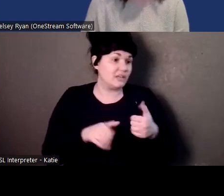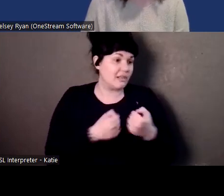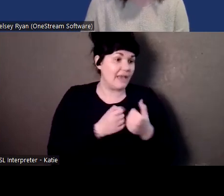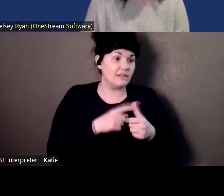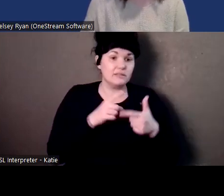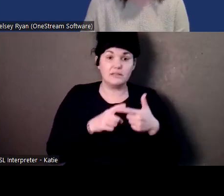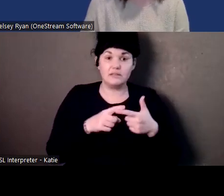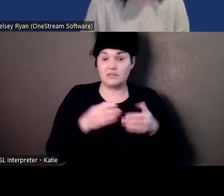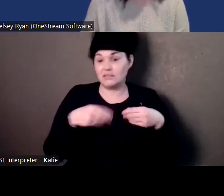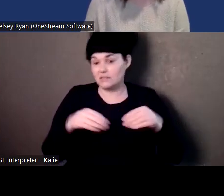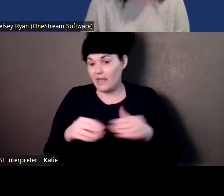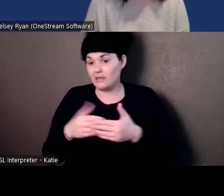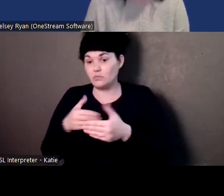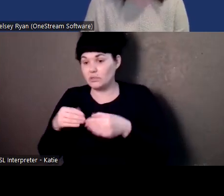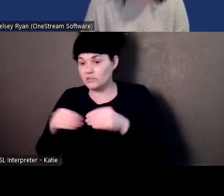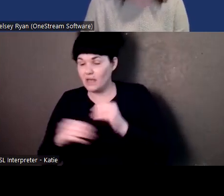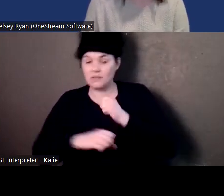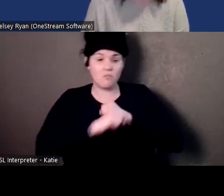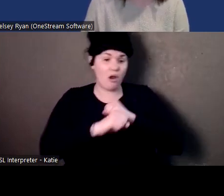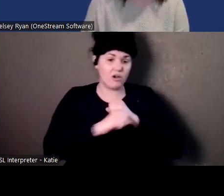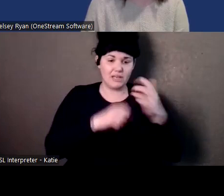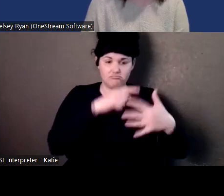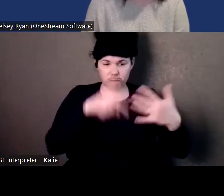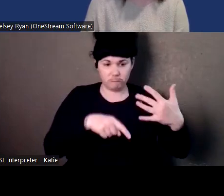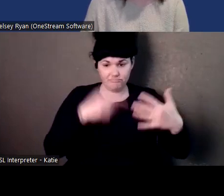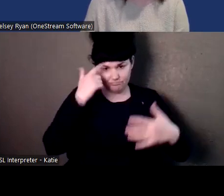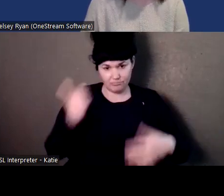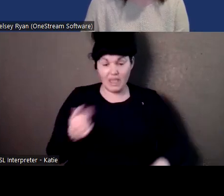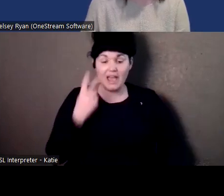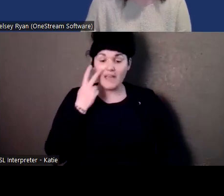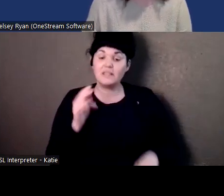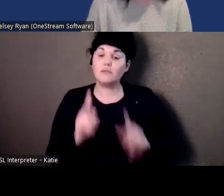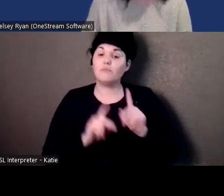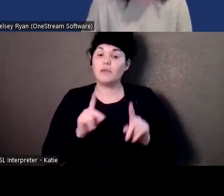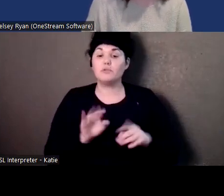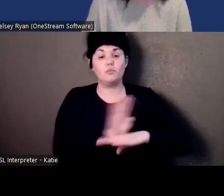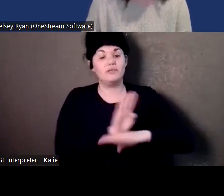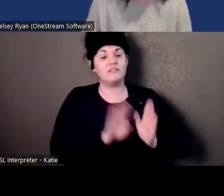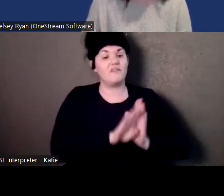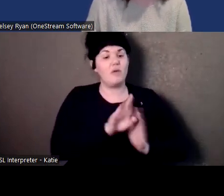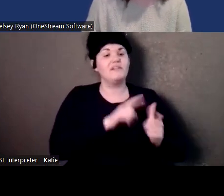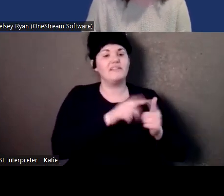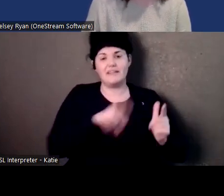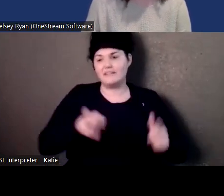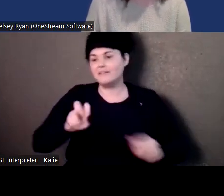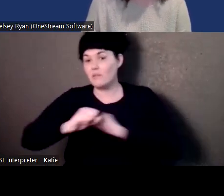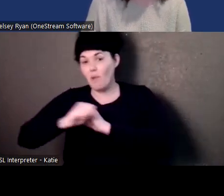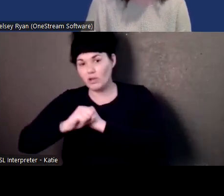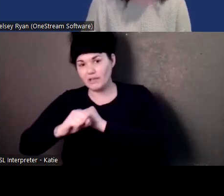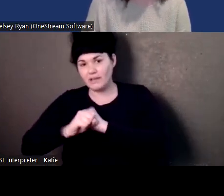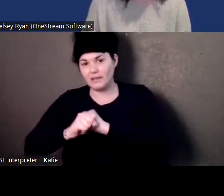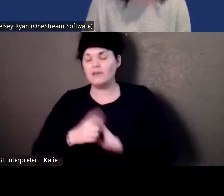pre-sales, even marketing. I've seen people go from business development into marketing. So I think the one beauty about our